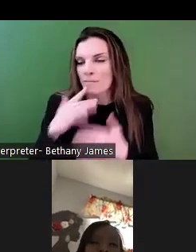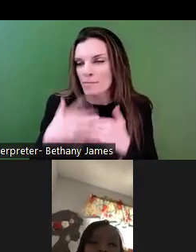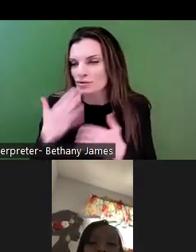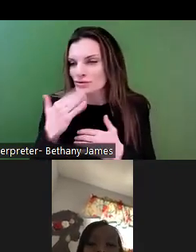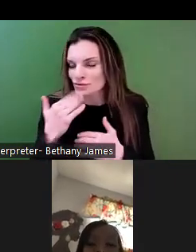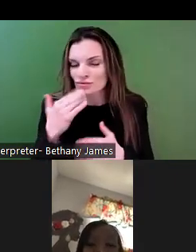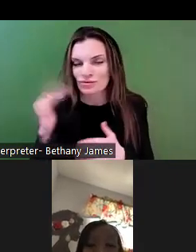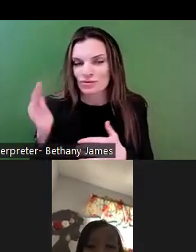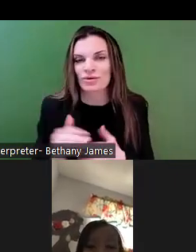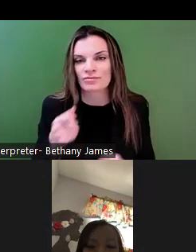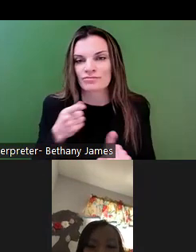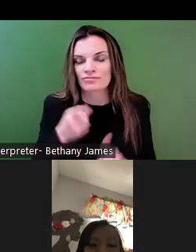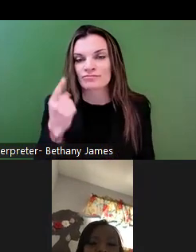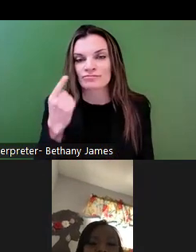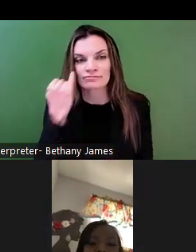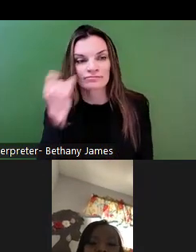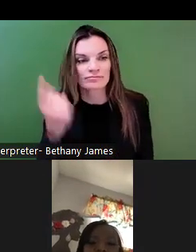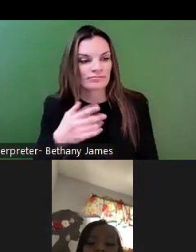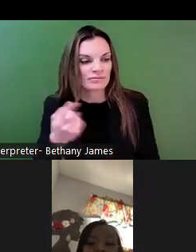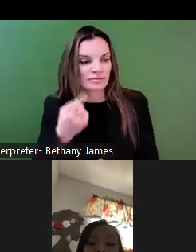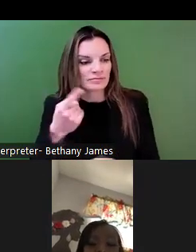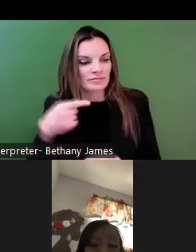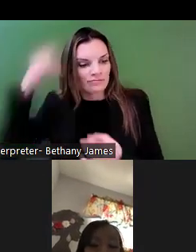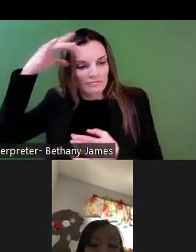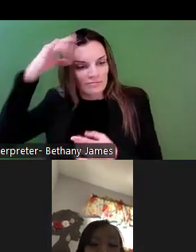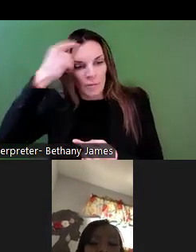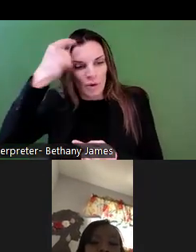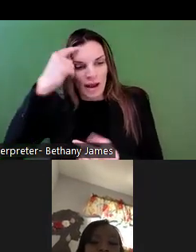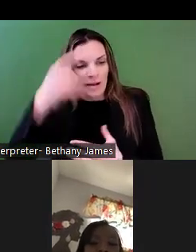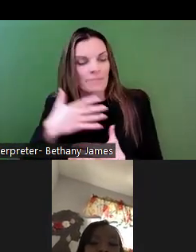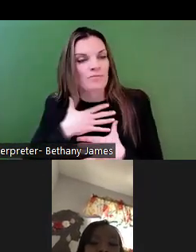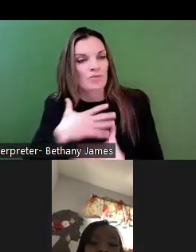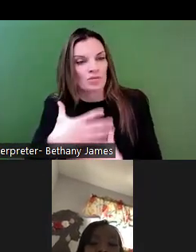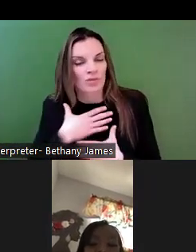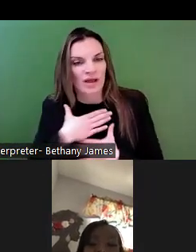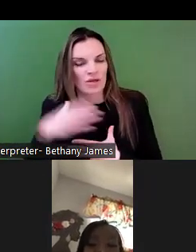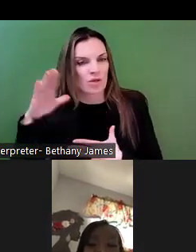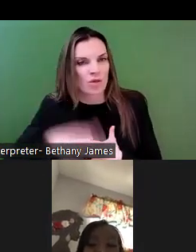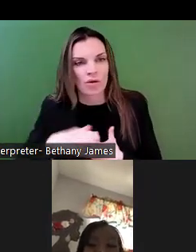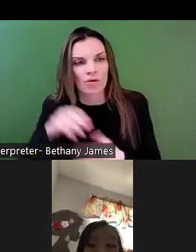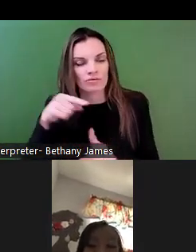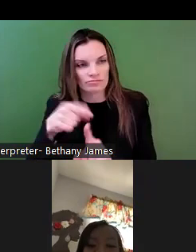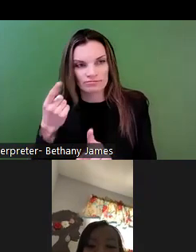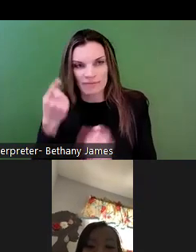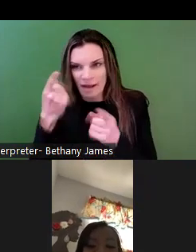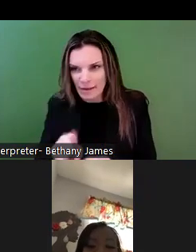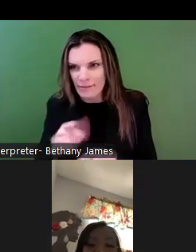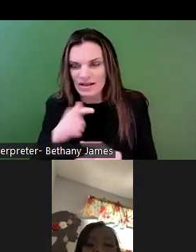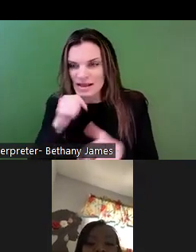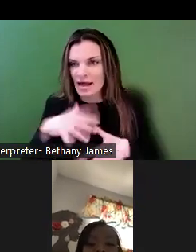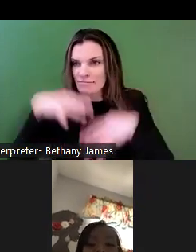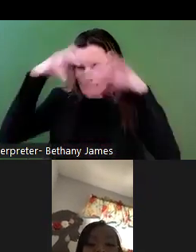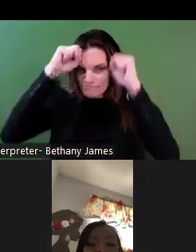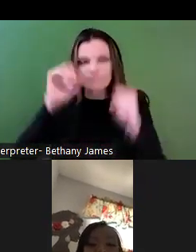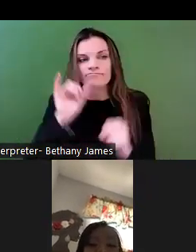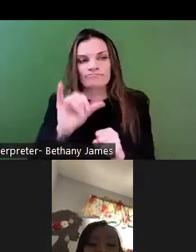saturations, someone that has low oxygen to the brain, that mimic strokes as well, and also accurate body weight, and that's going to be for the medication.